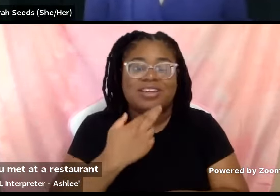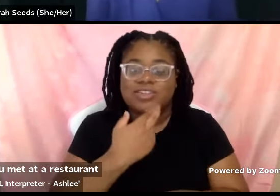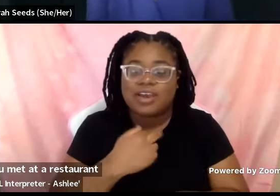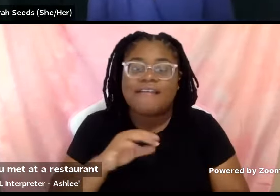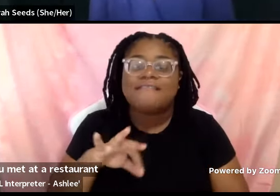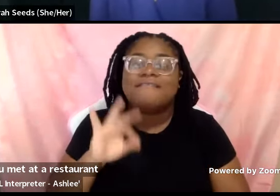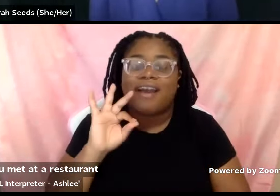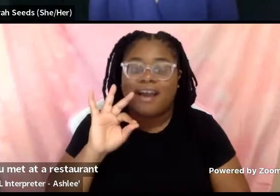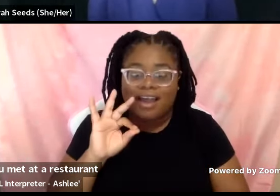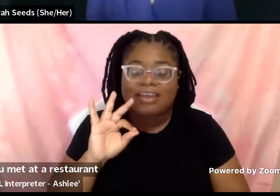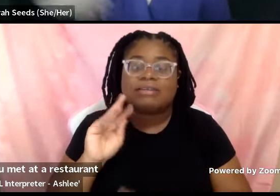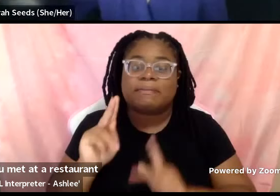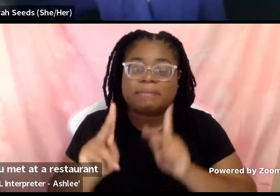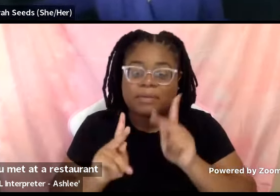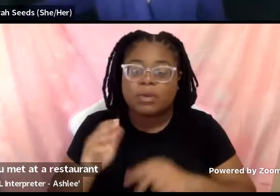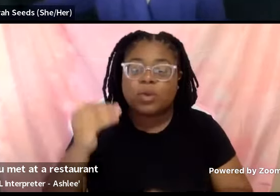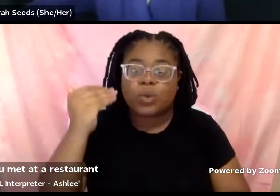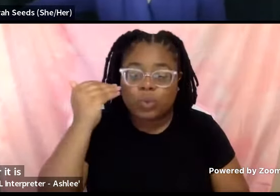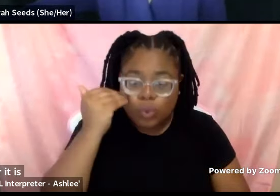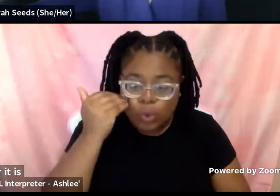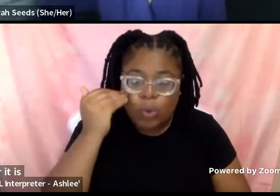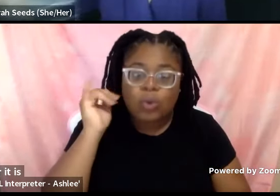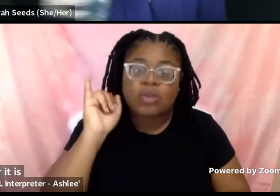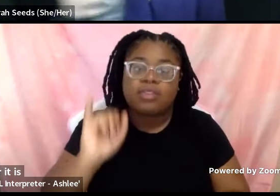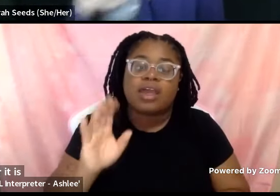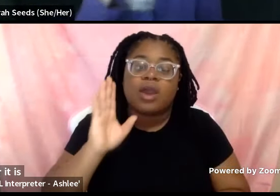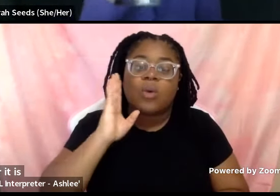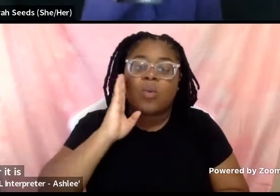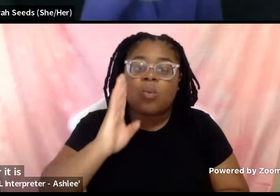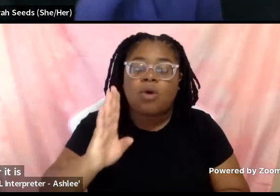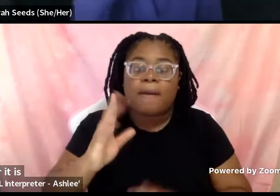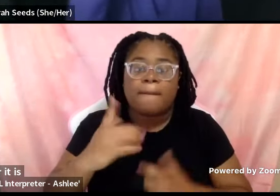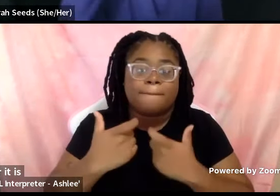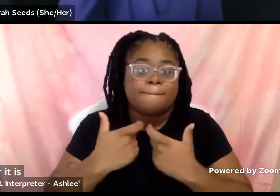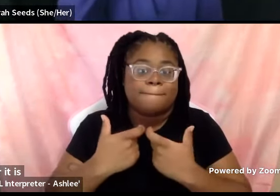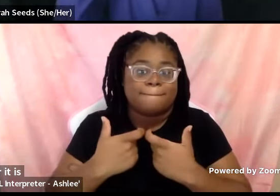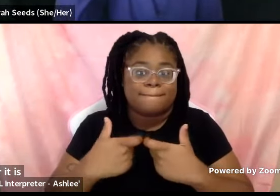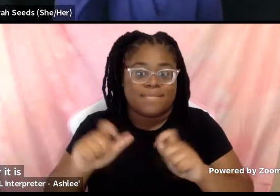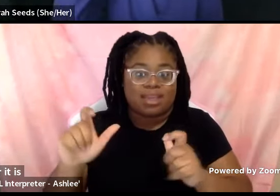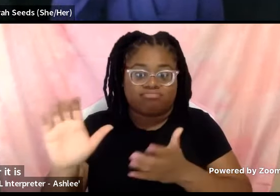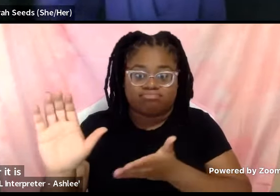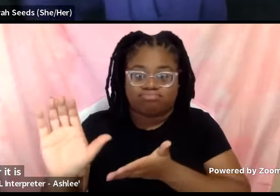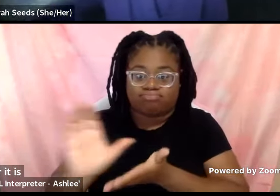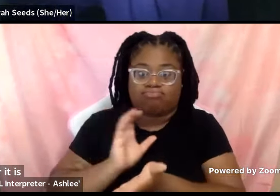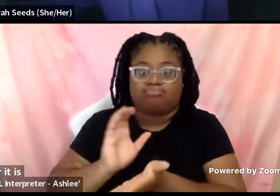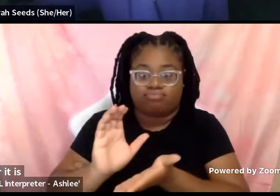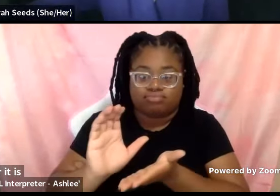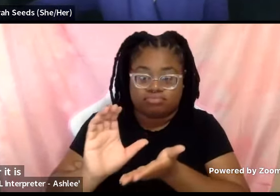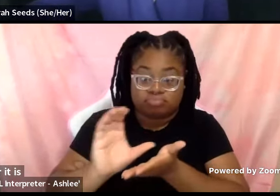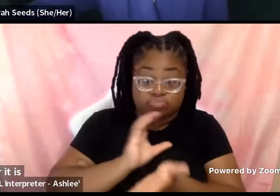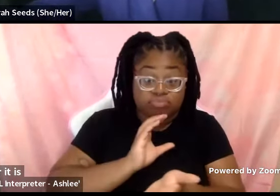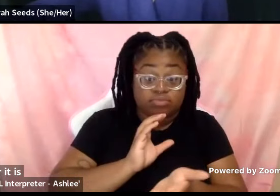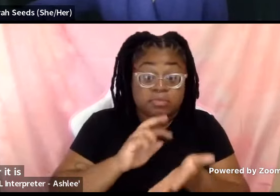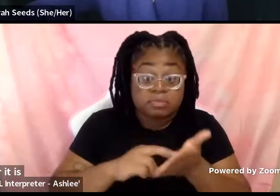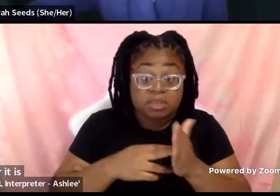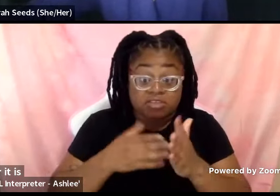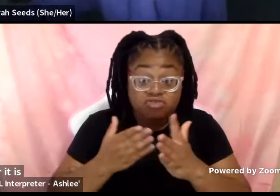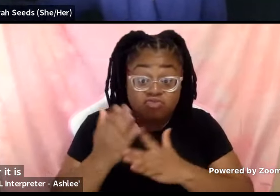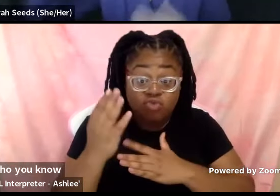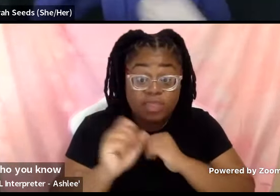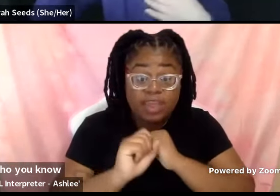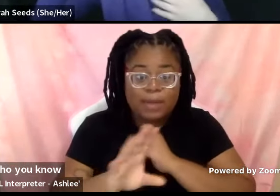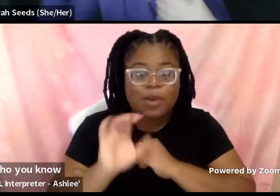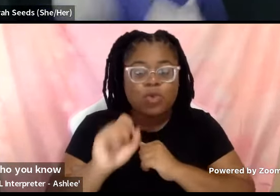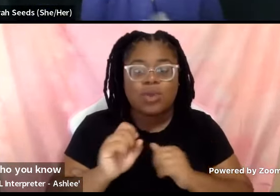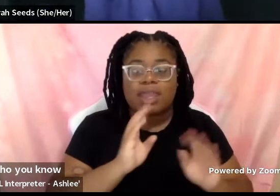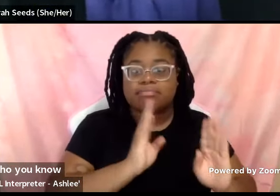key people who you know are going to give maybe slightly bigger chunks of money, so that throughout your campaign you can kind of space it